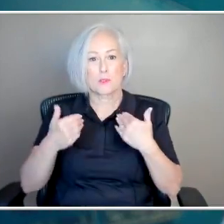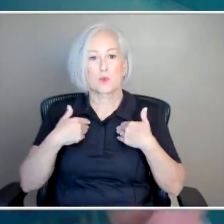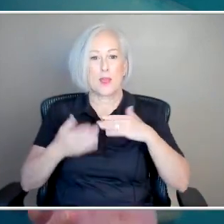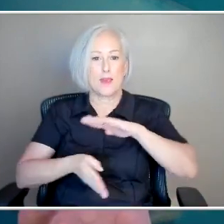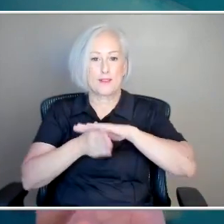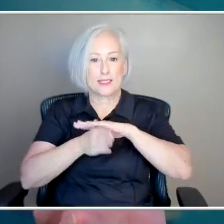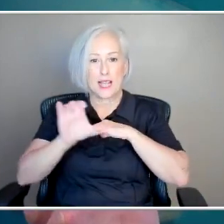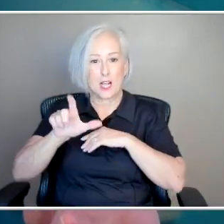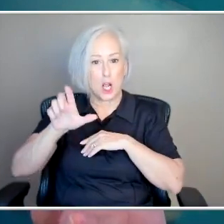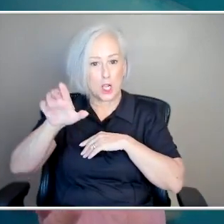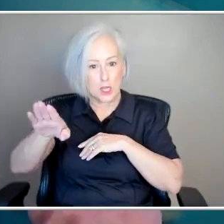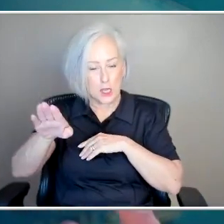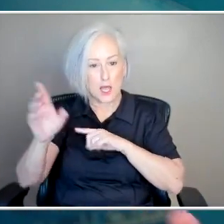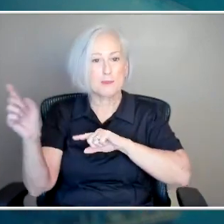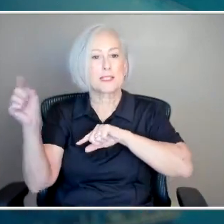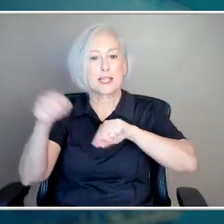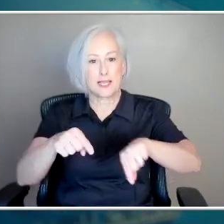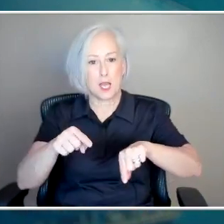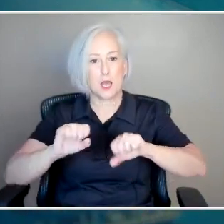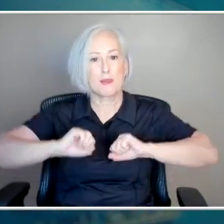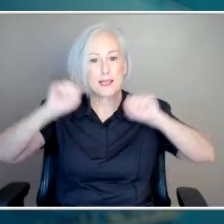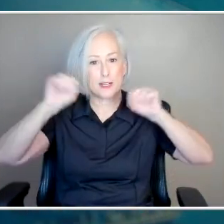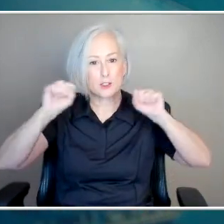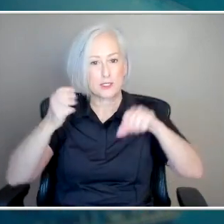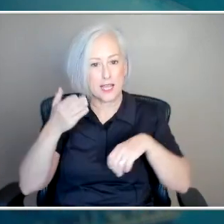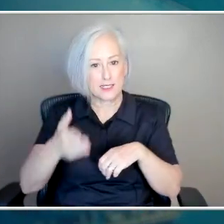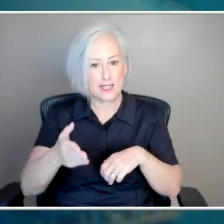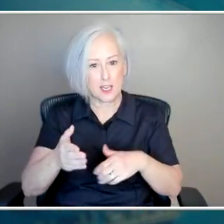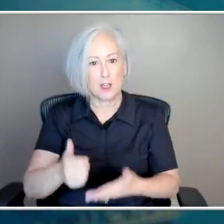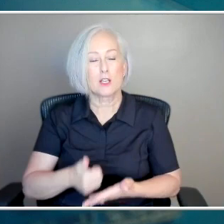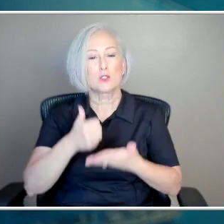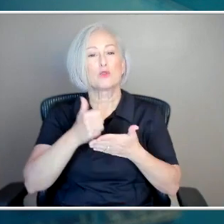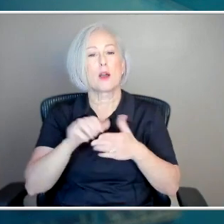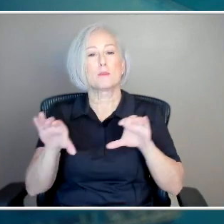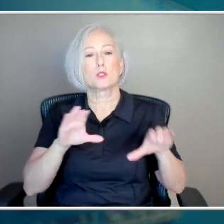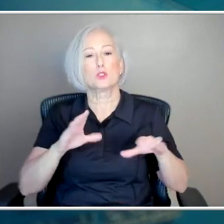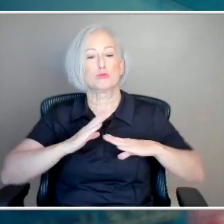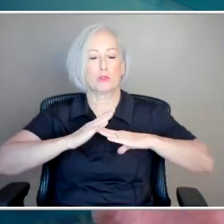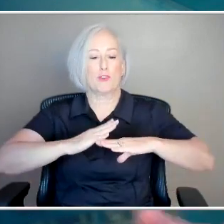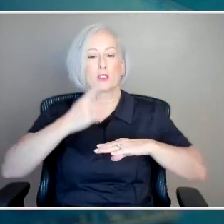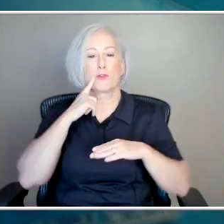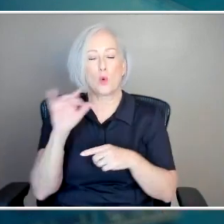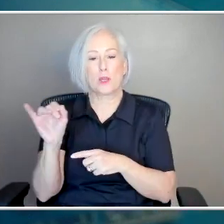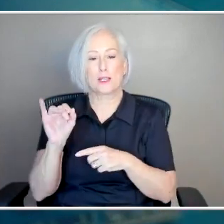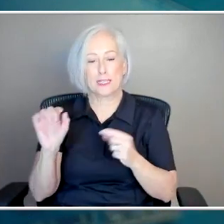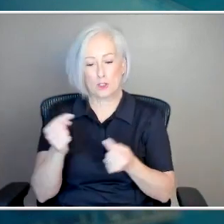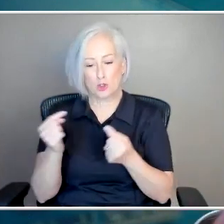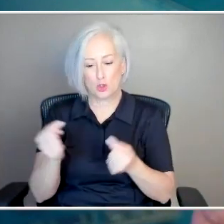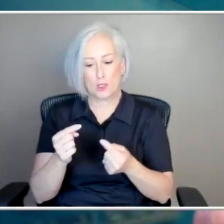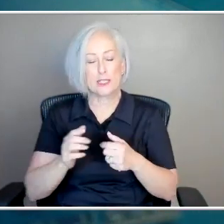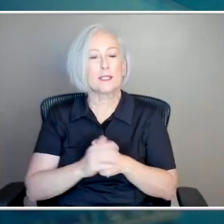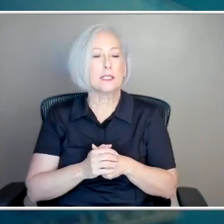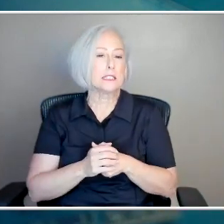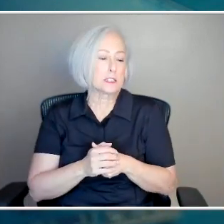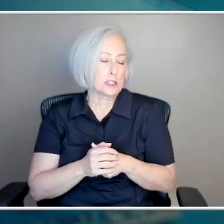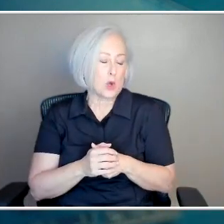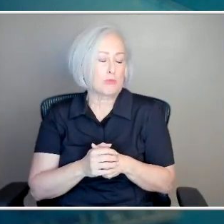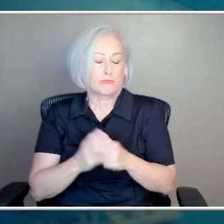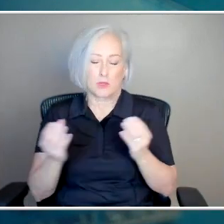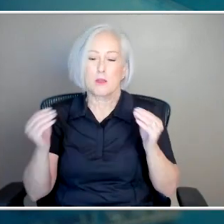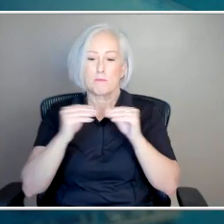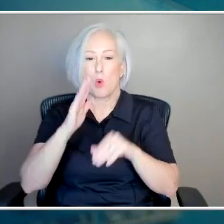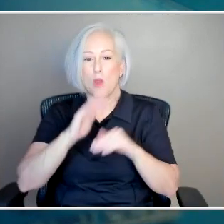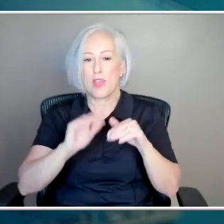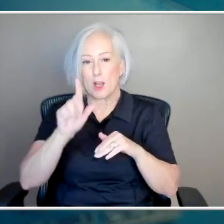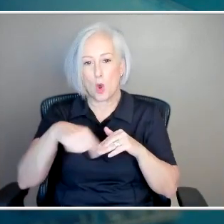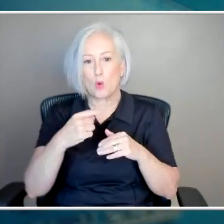as a club that work out there to do injury prevention training. So it is far more than just treatment for injuries.